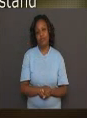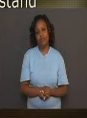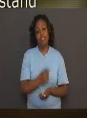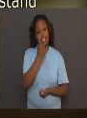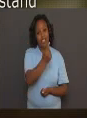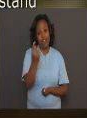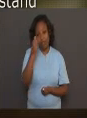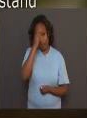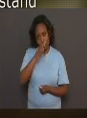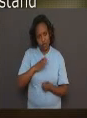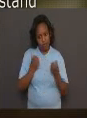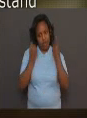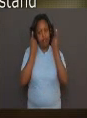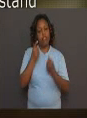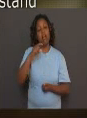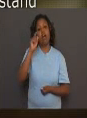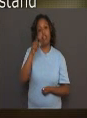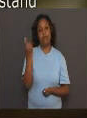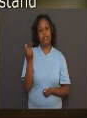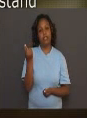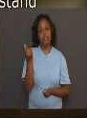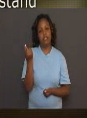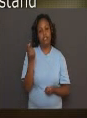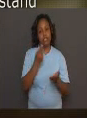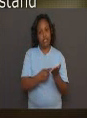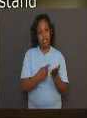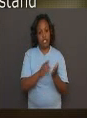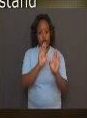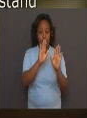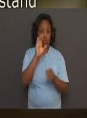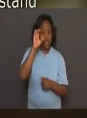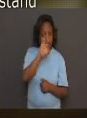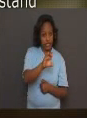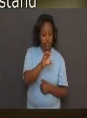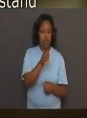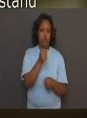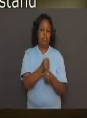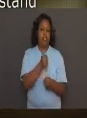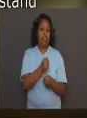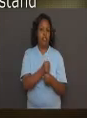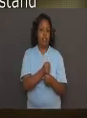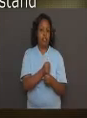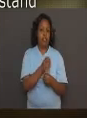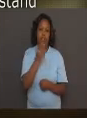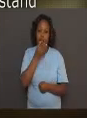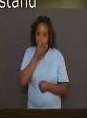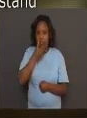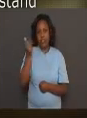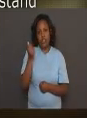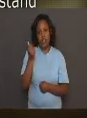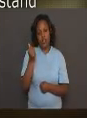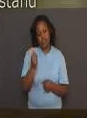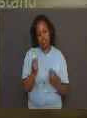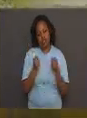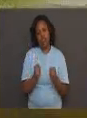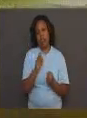Everyone needs to understand that it is their duty to work to the best of their